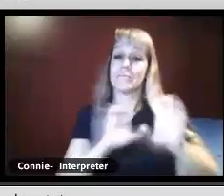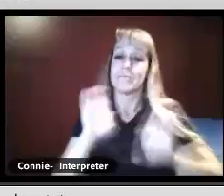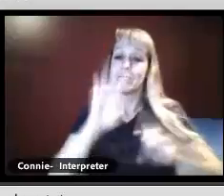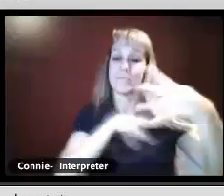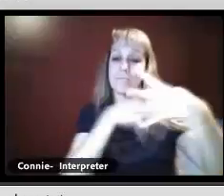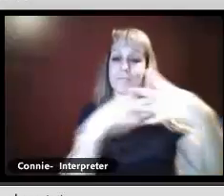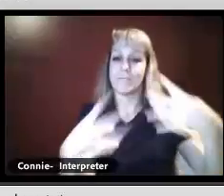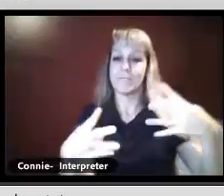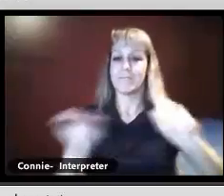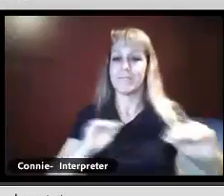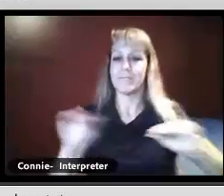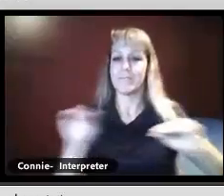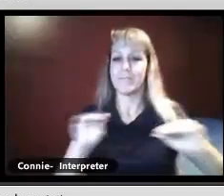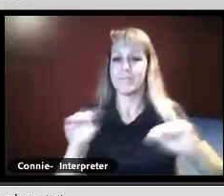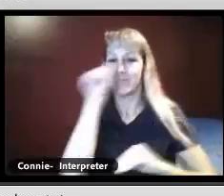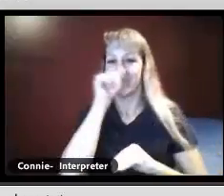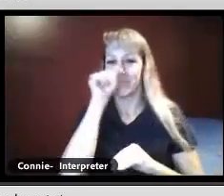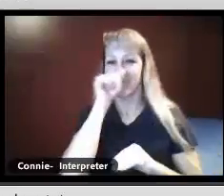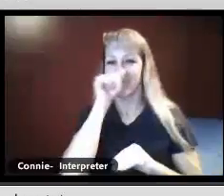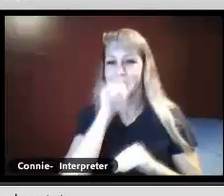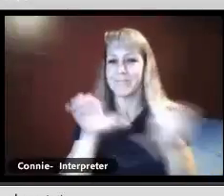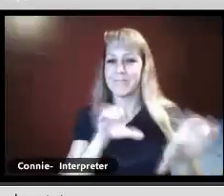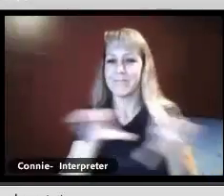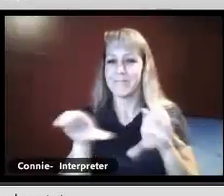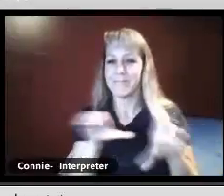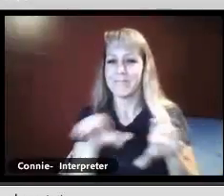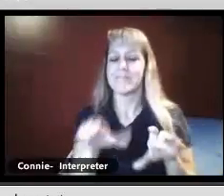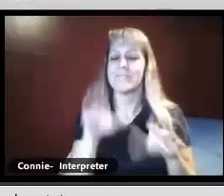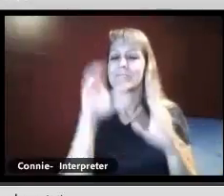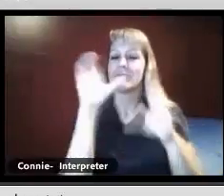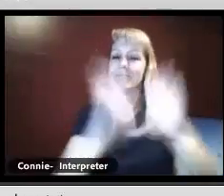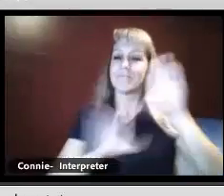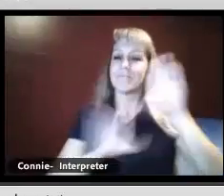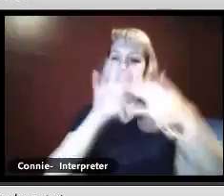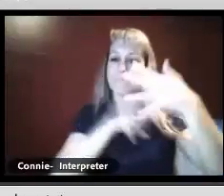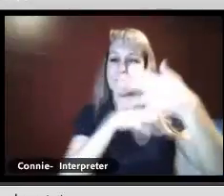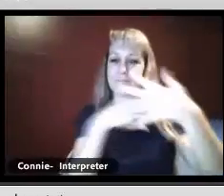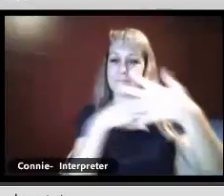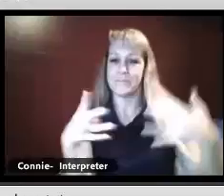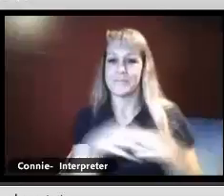elements, and that's the very first option.